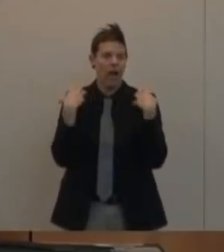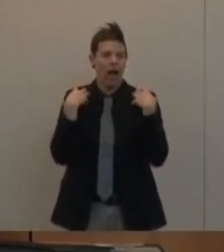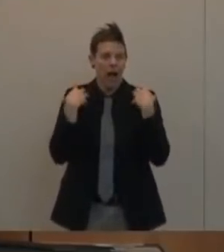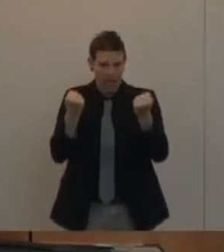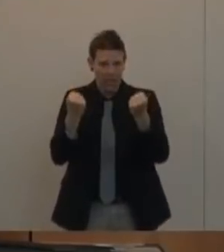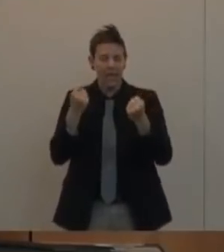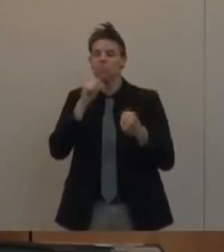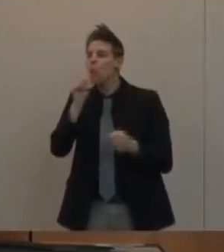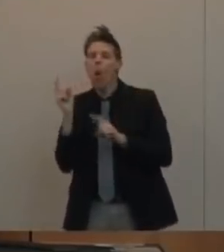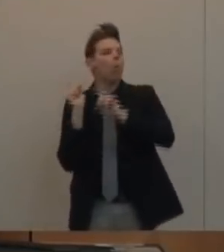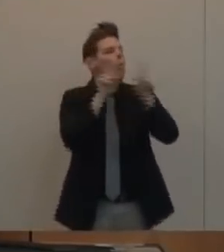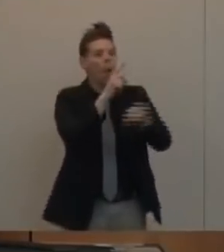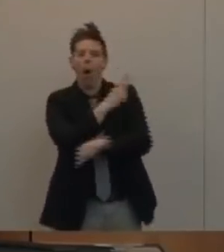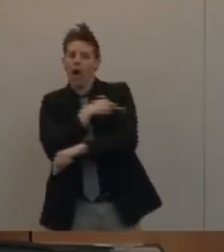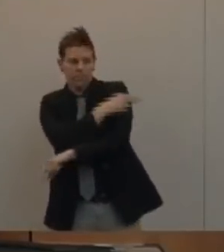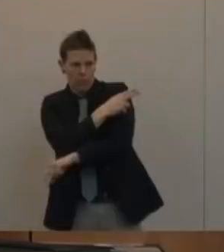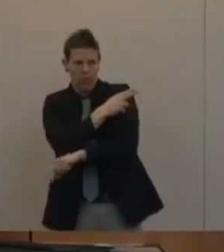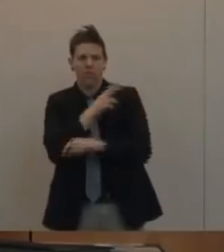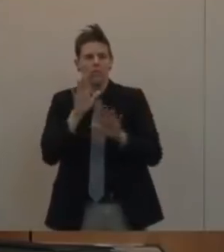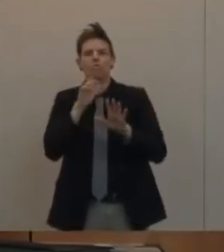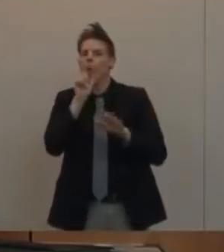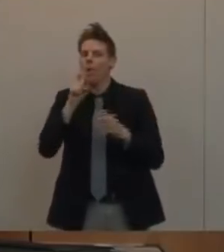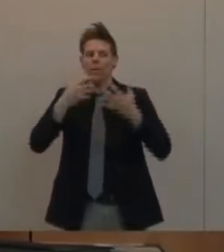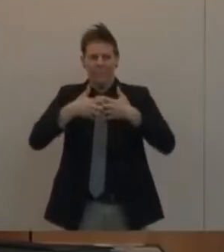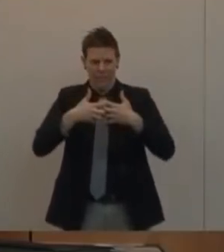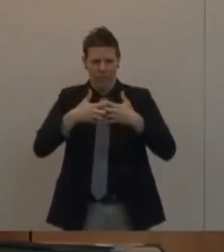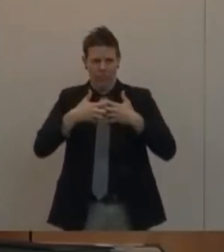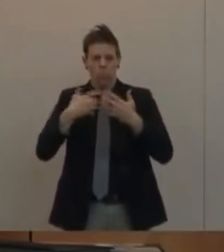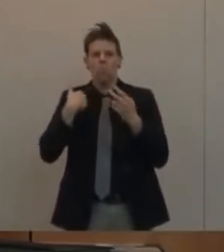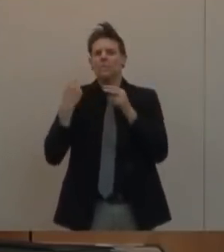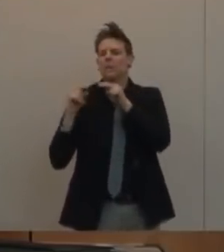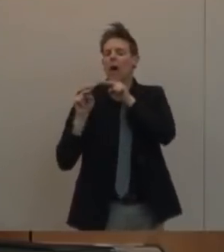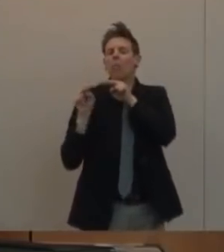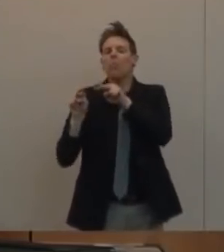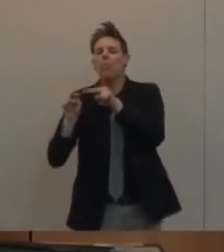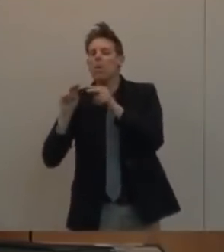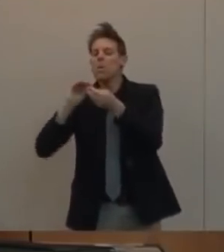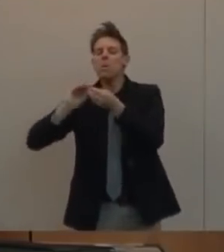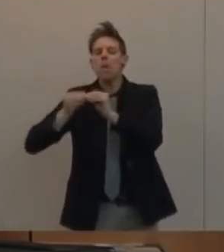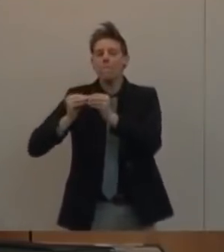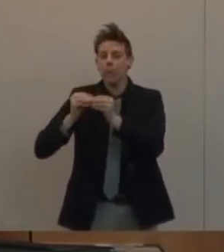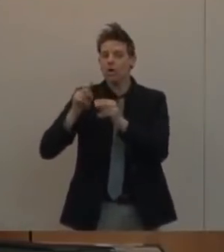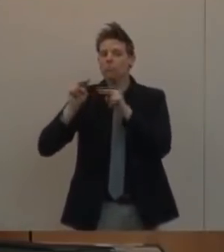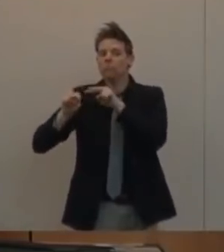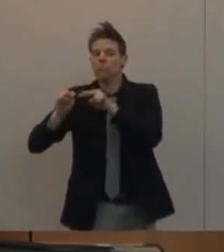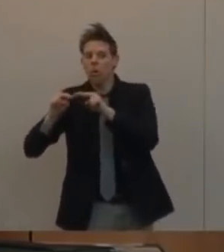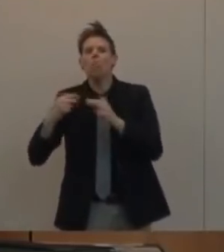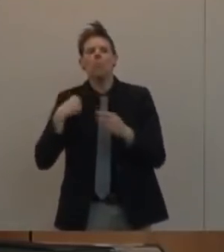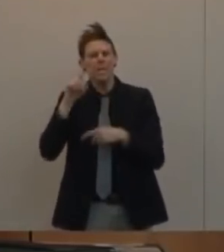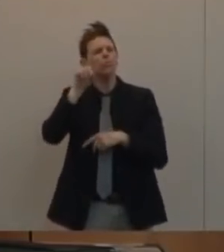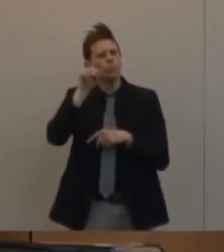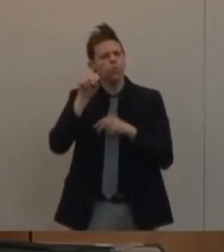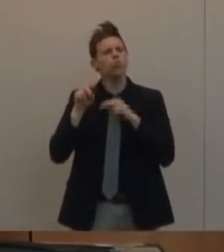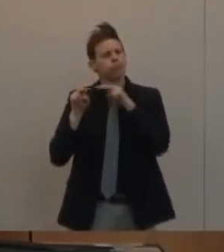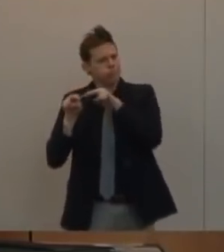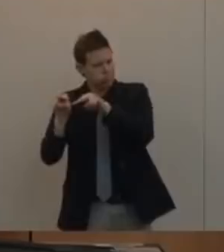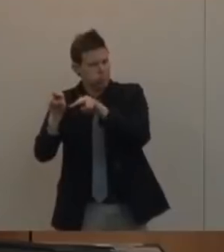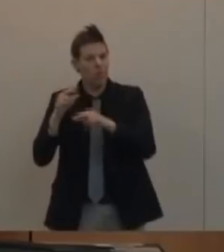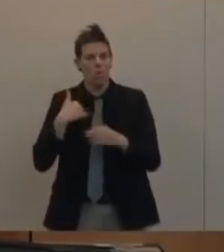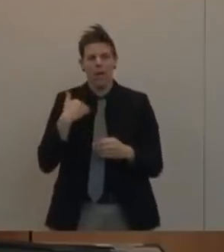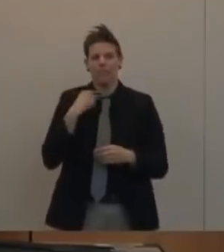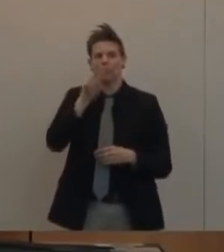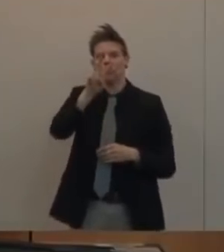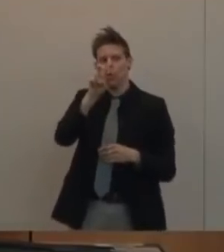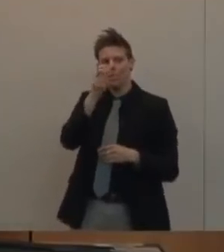care or ventilators. But we track it, and we want to make sure that you know that we're doing that. We have 217